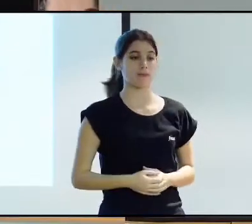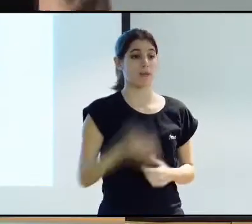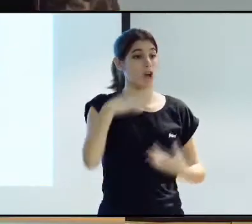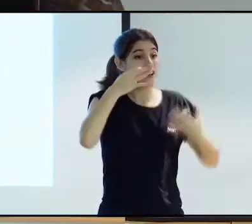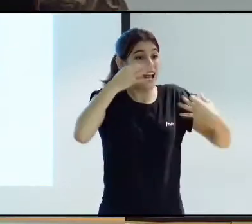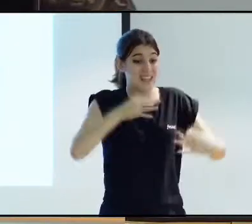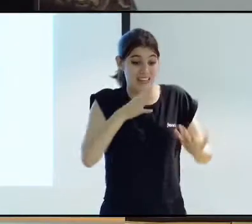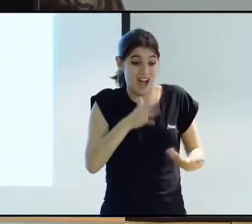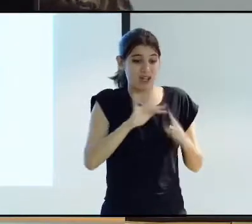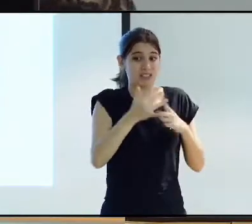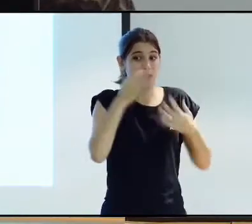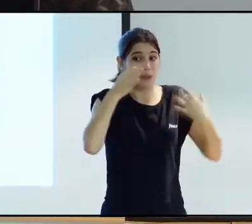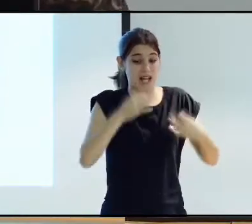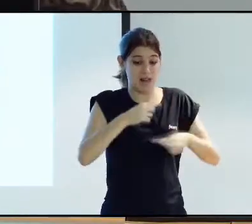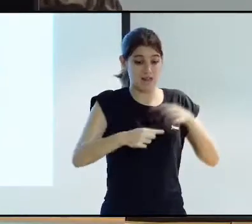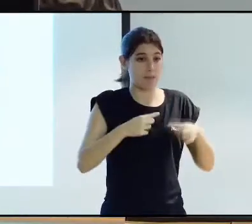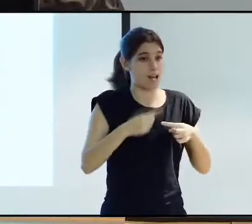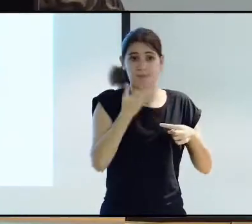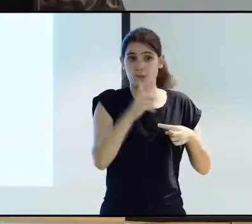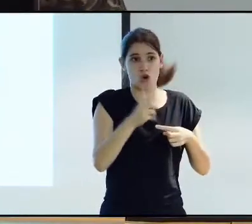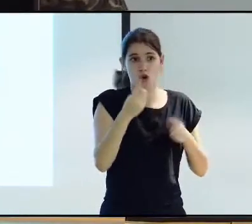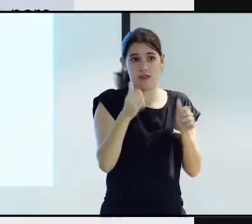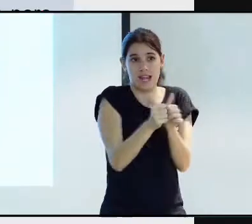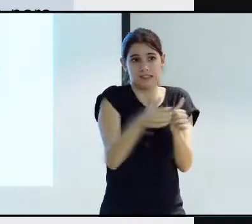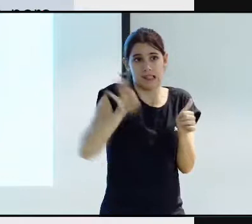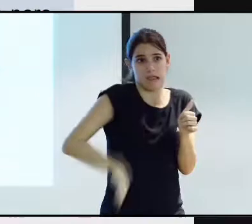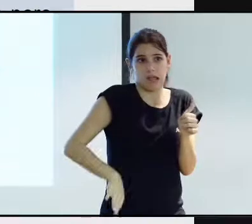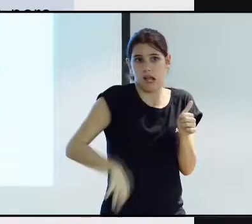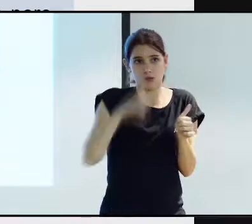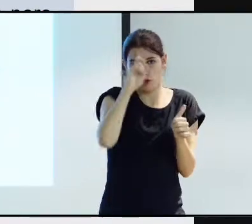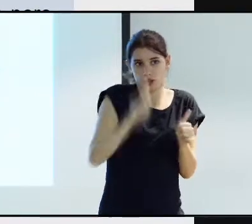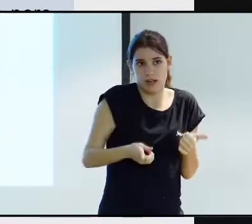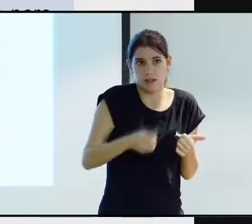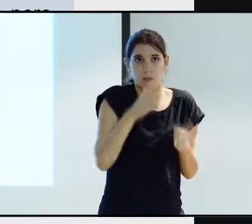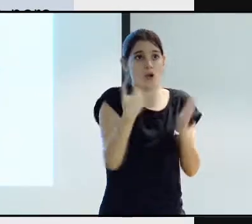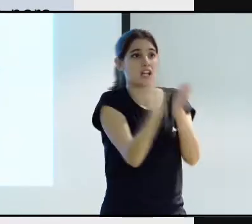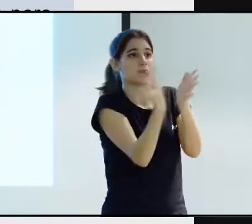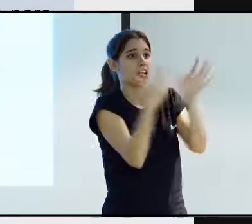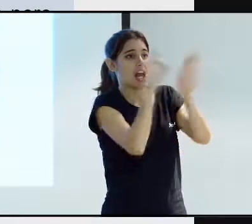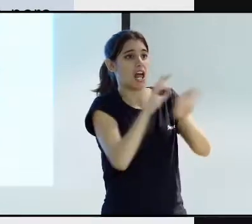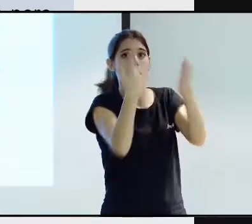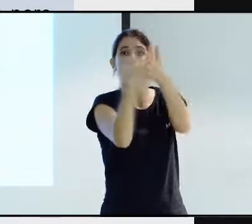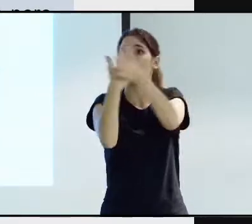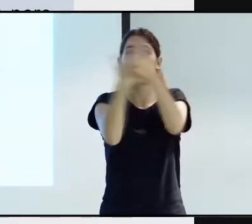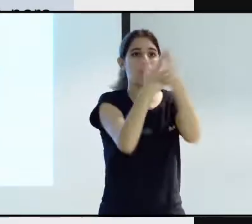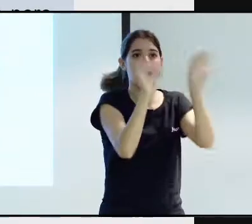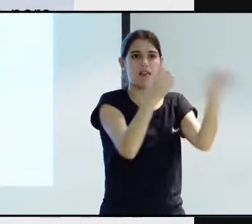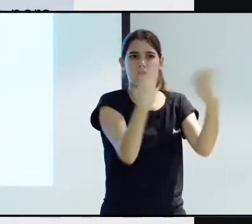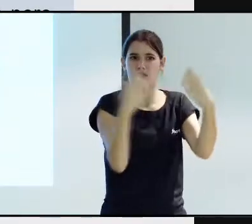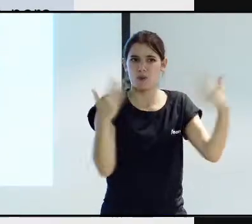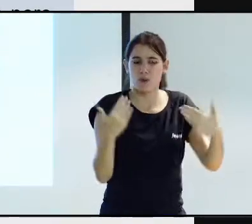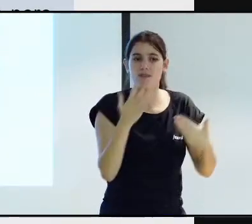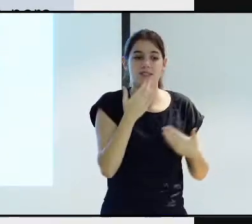Nevertheless, the truth of the matter is that people with intellectual diversity know nothing about